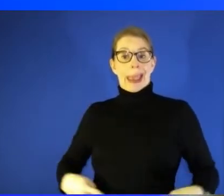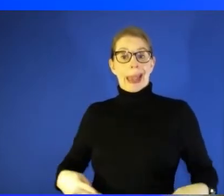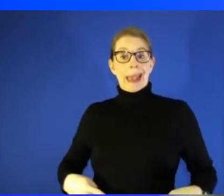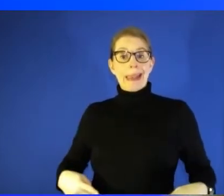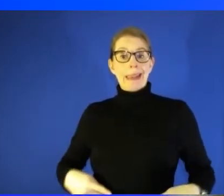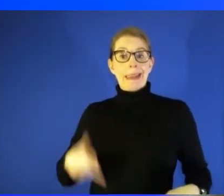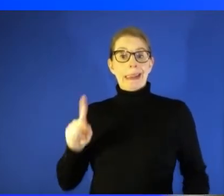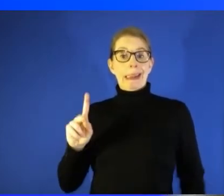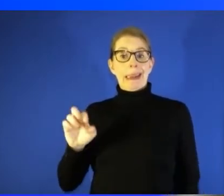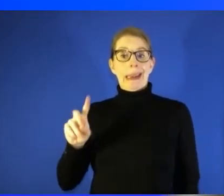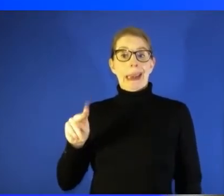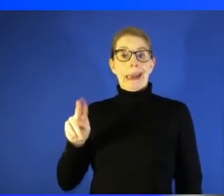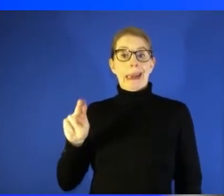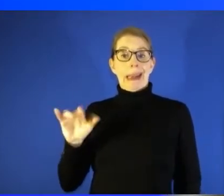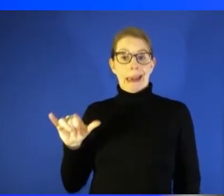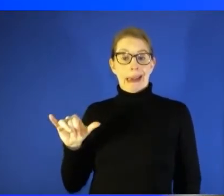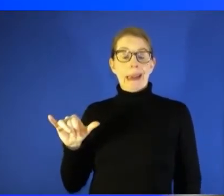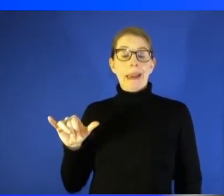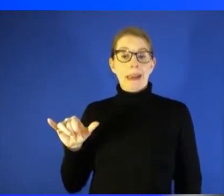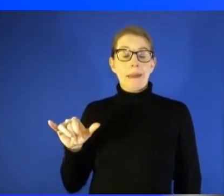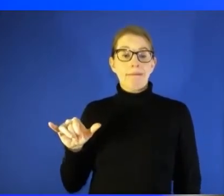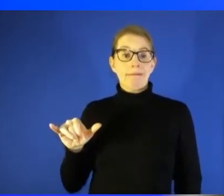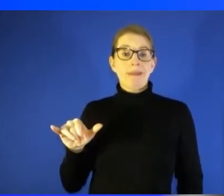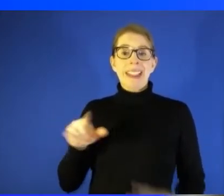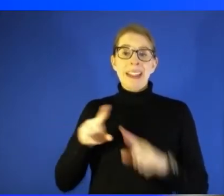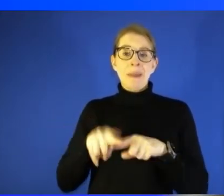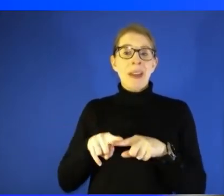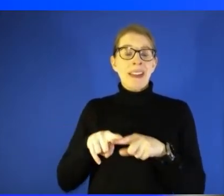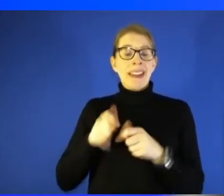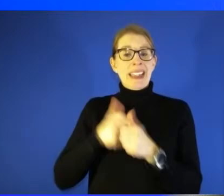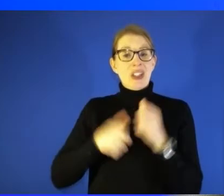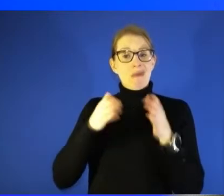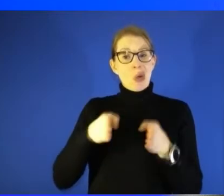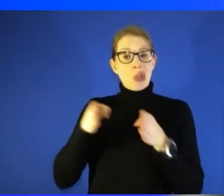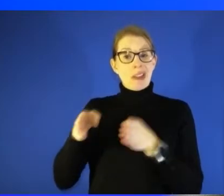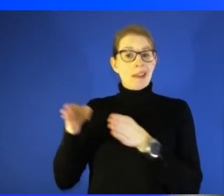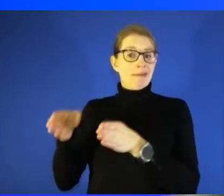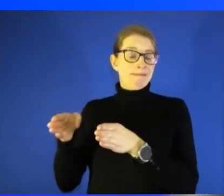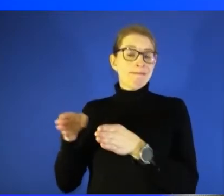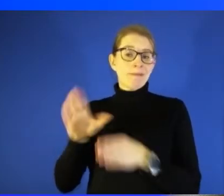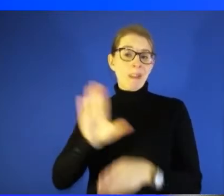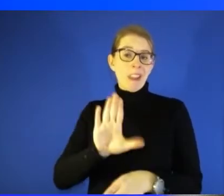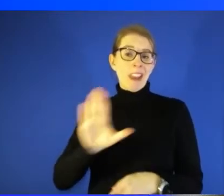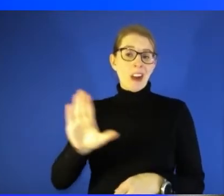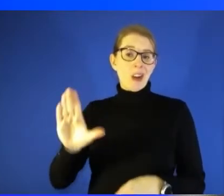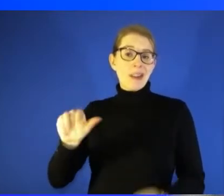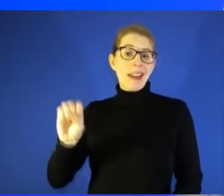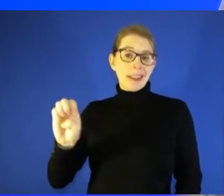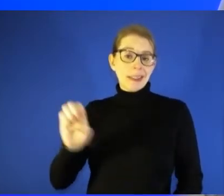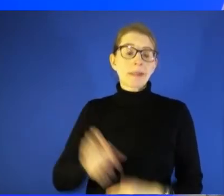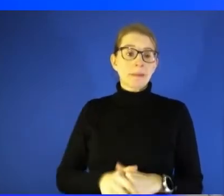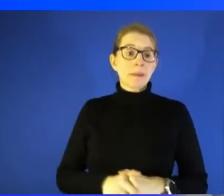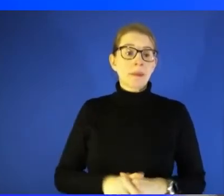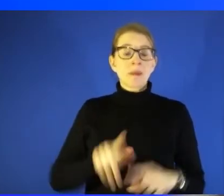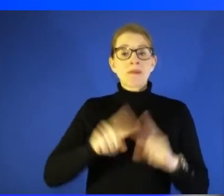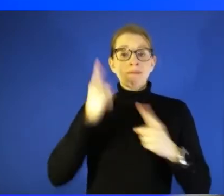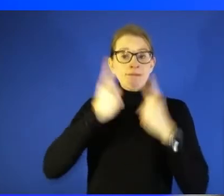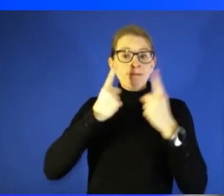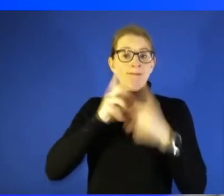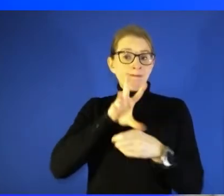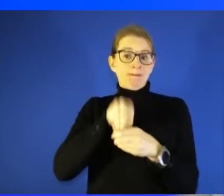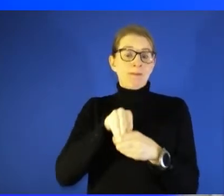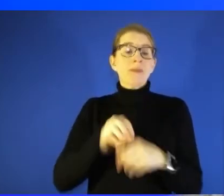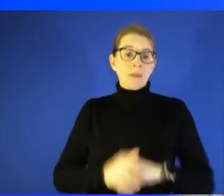It's basically on a case-by-case basis, and so lots of different considerations, but they can,